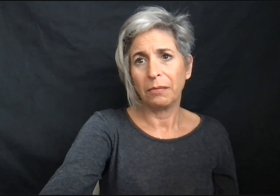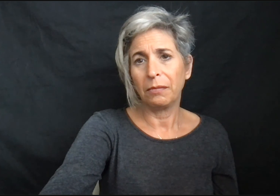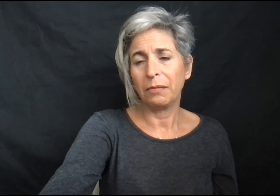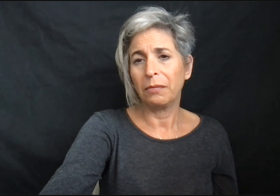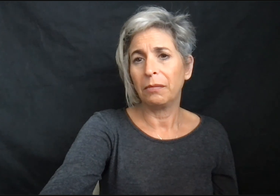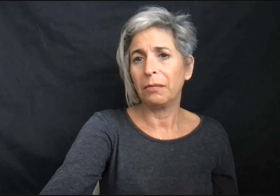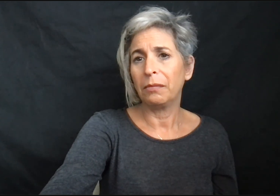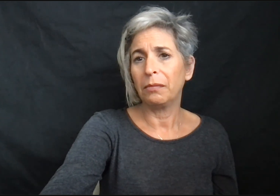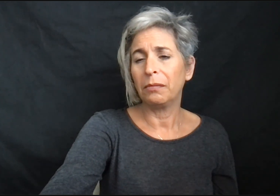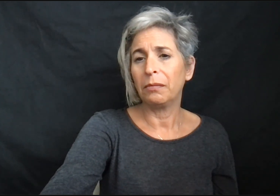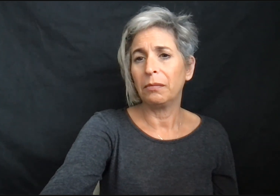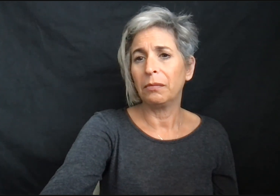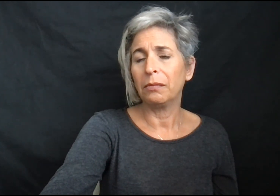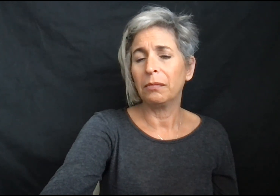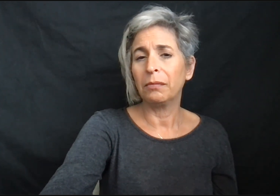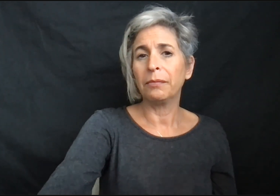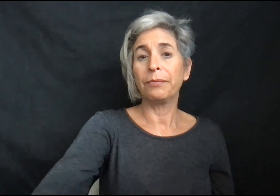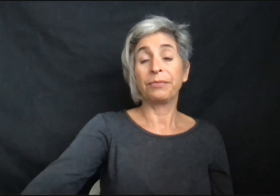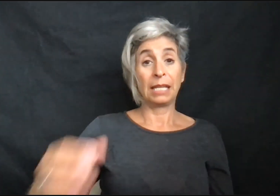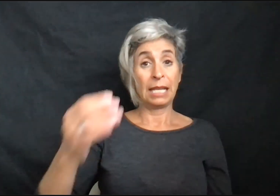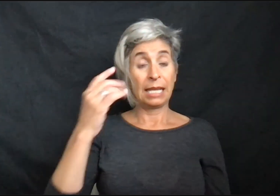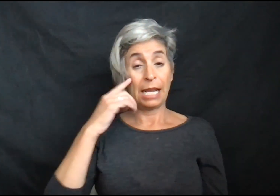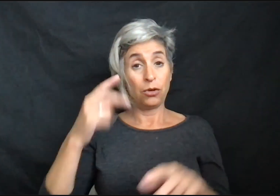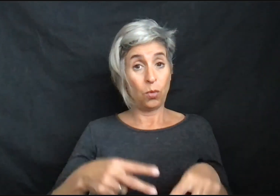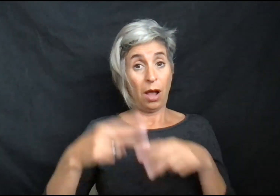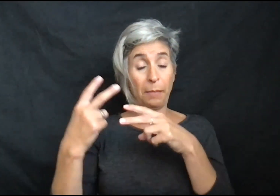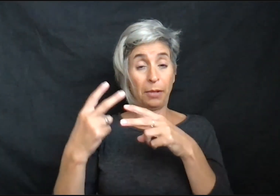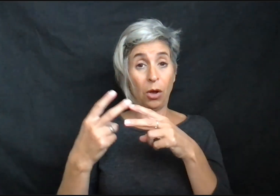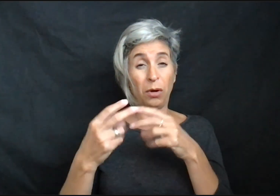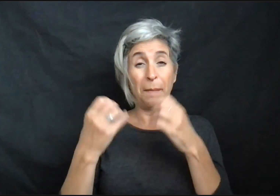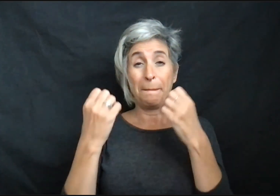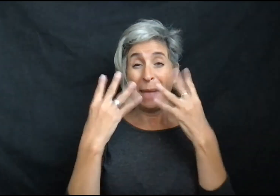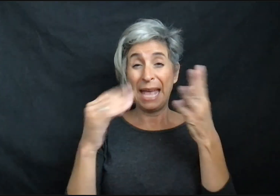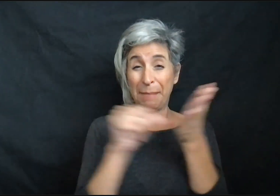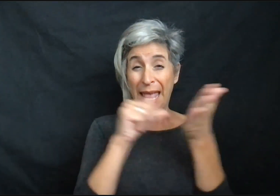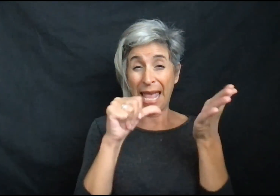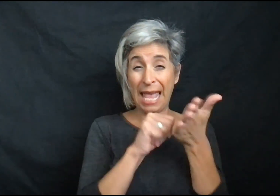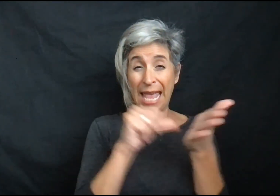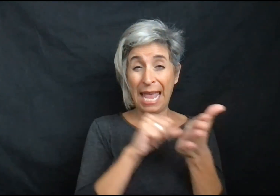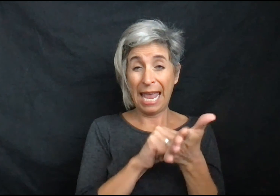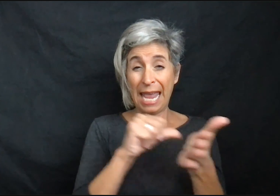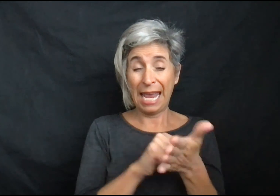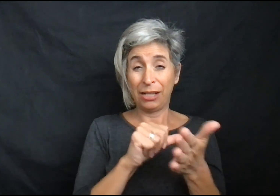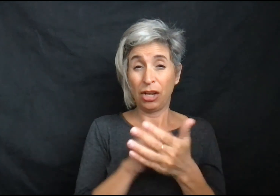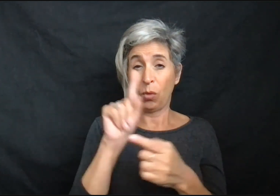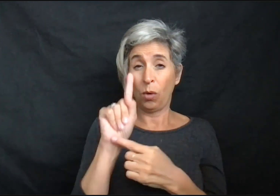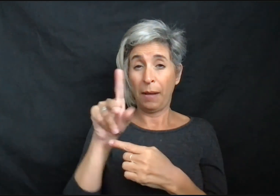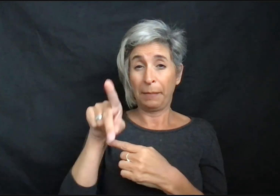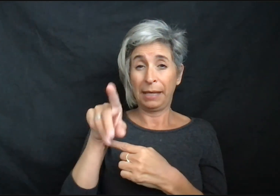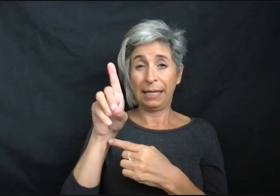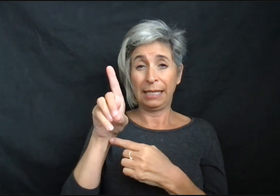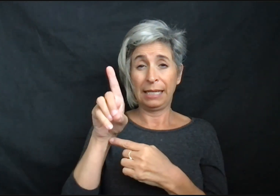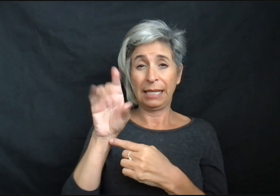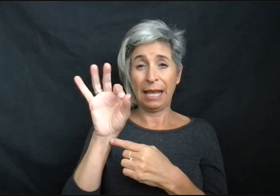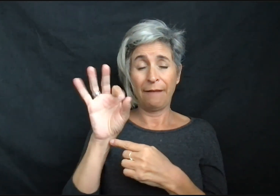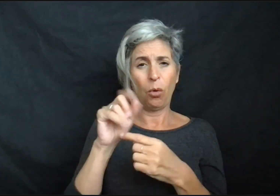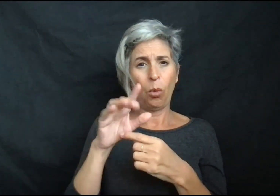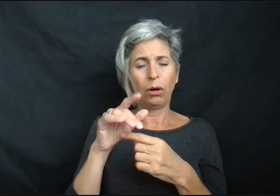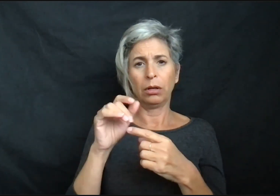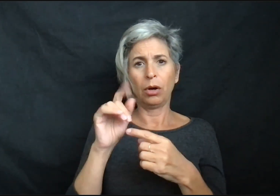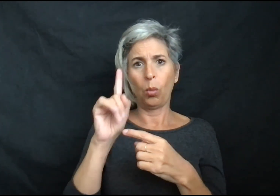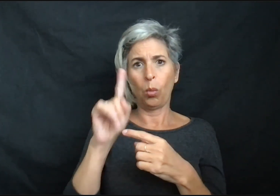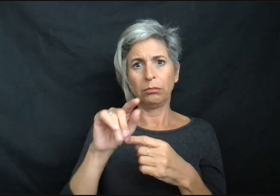Here's a question about multiple pages. Can they be uploaded in the same PDF, or is it a page per attachment? Okay, we really want to stress